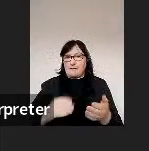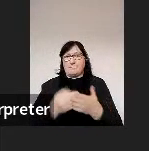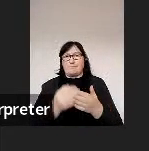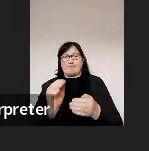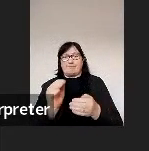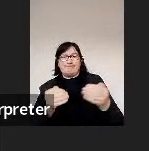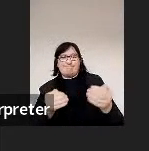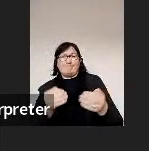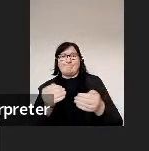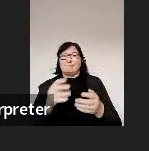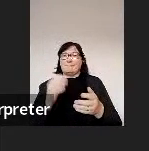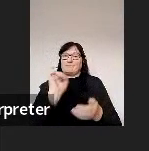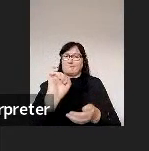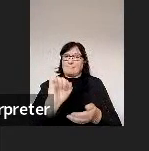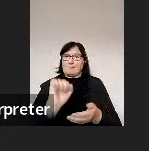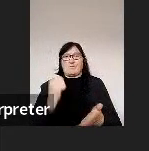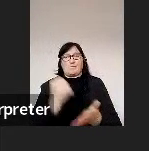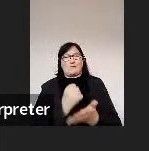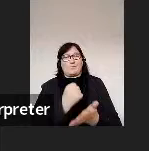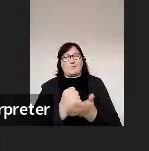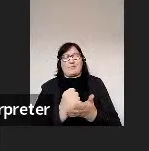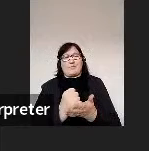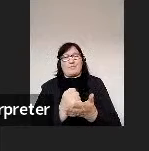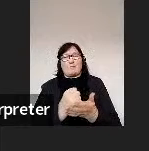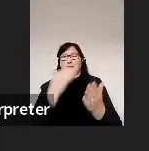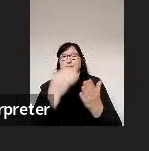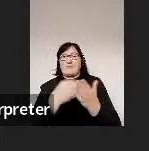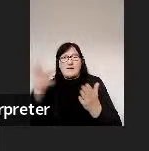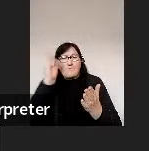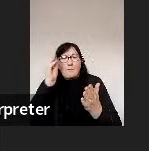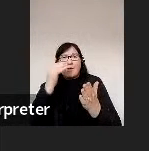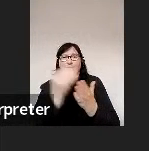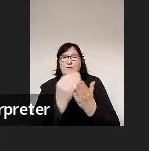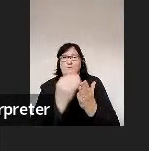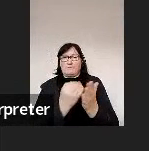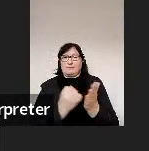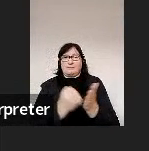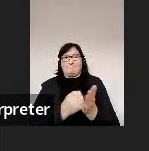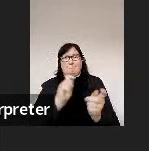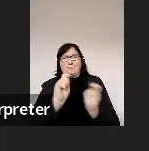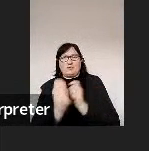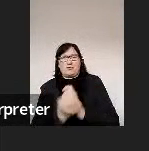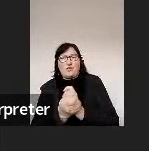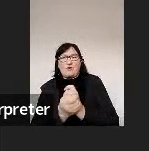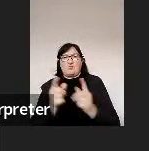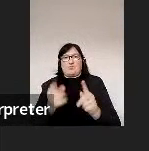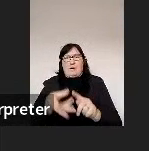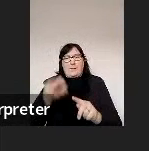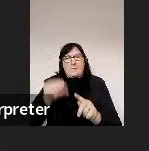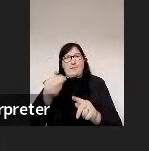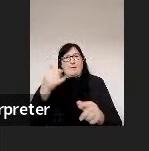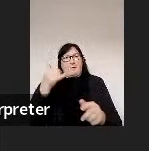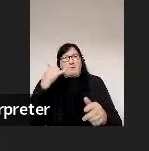registration profiles, such as changing and updating contact numbers,